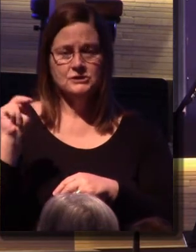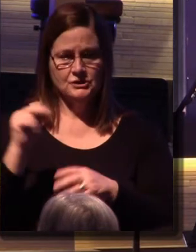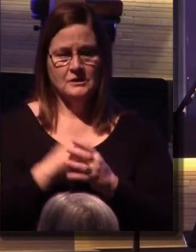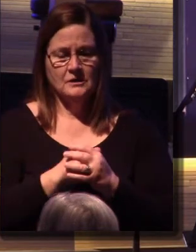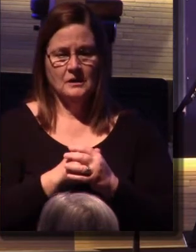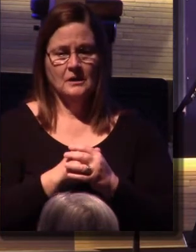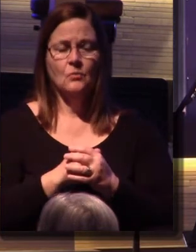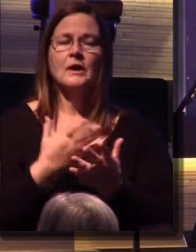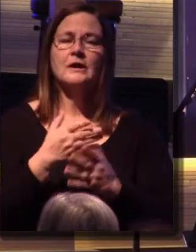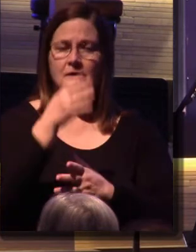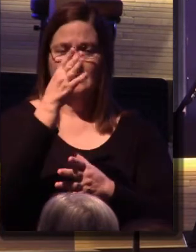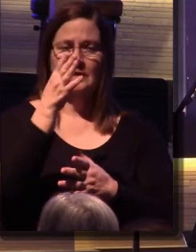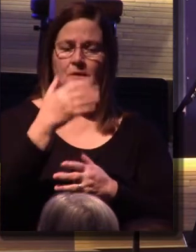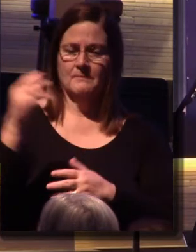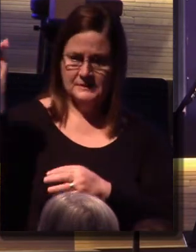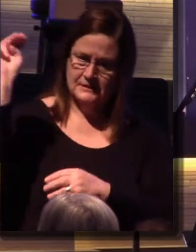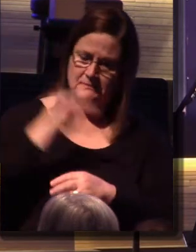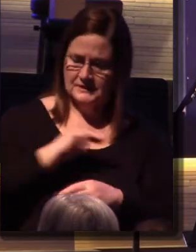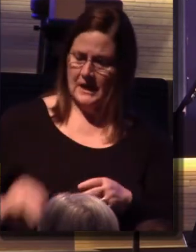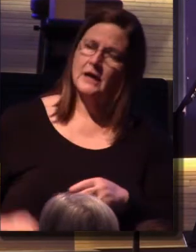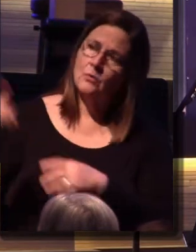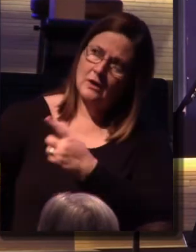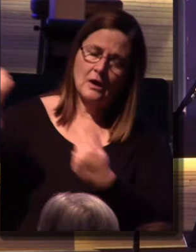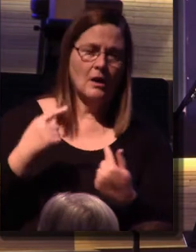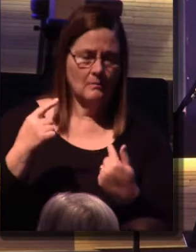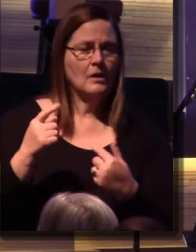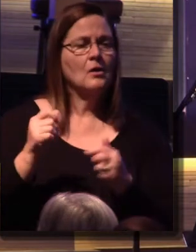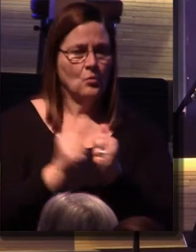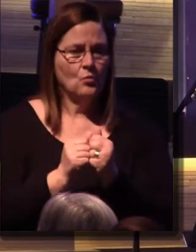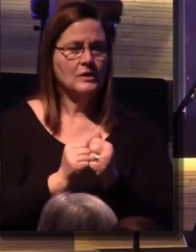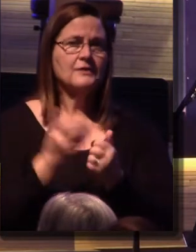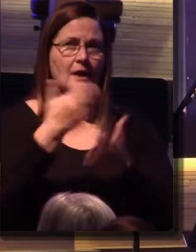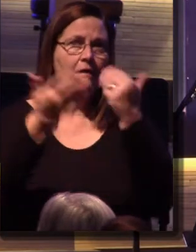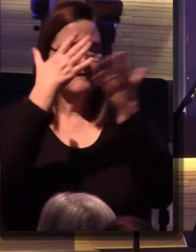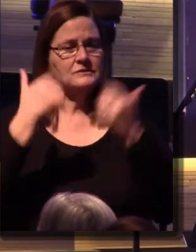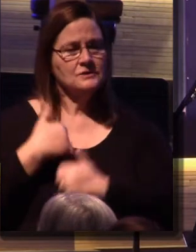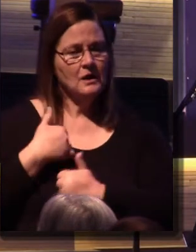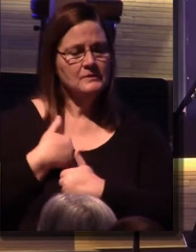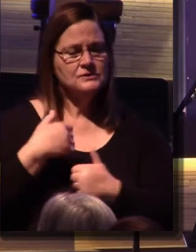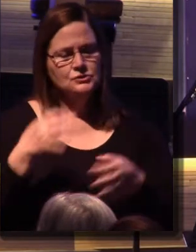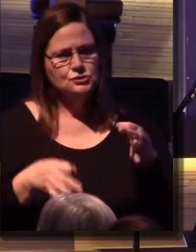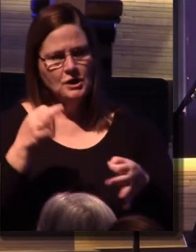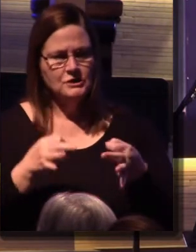when Messiah will return with the armies of heaven in order to judge the nations of the world who have